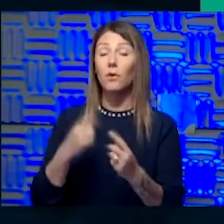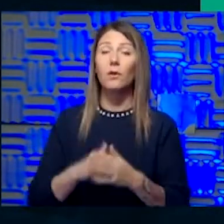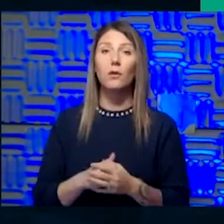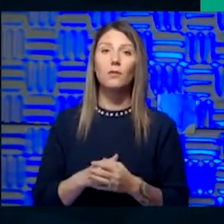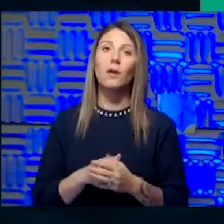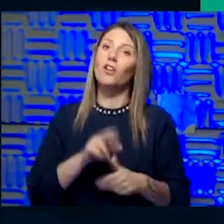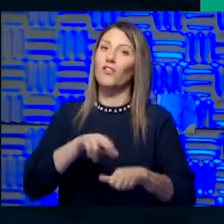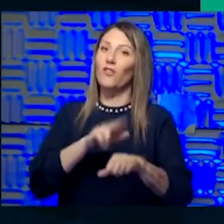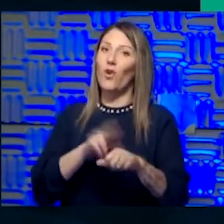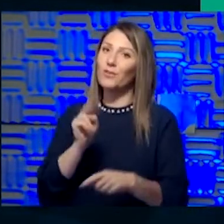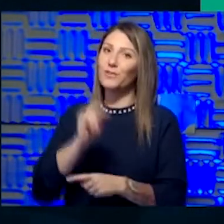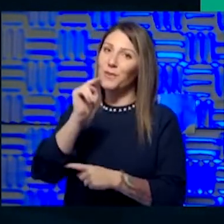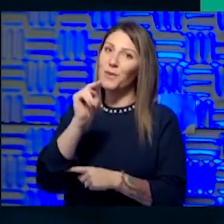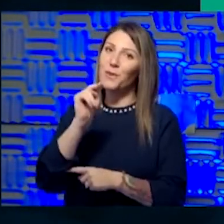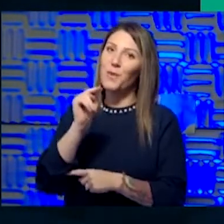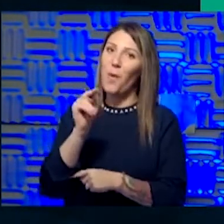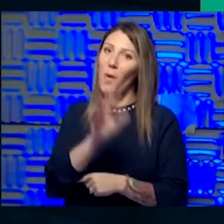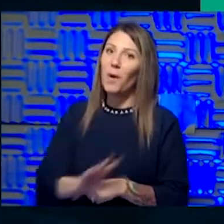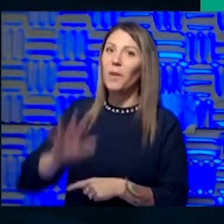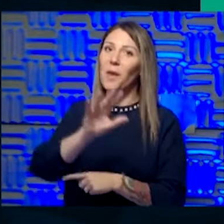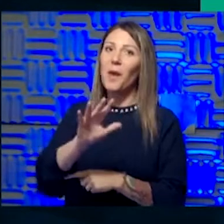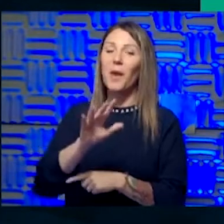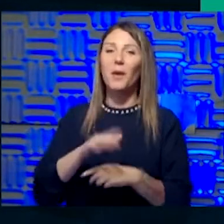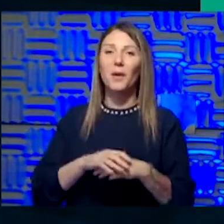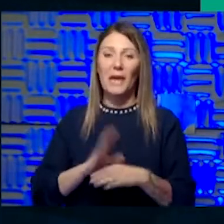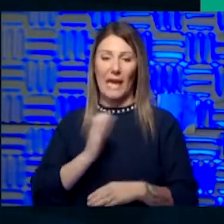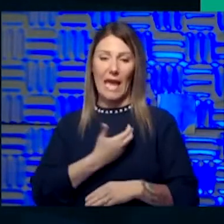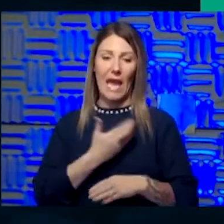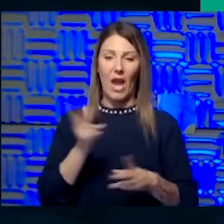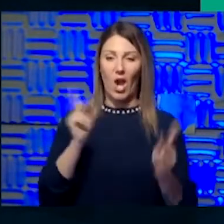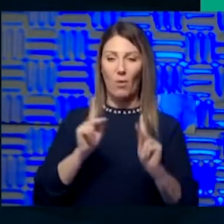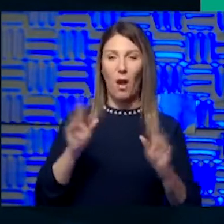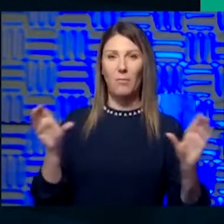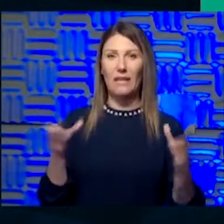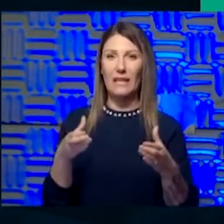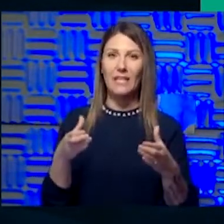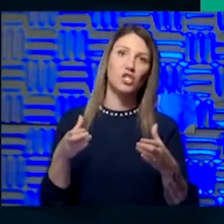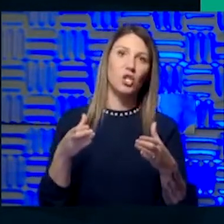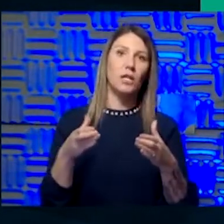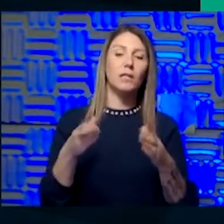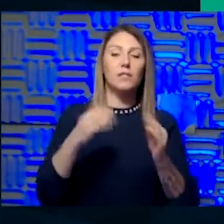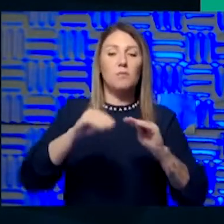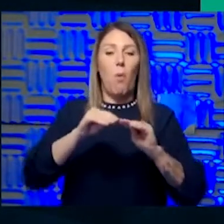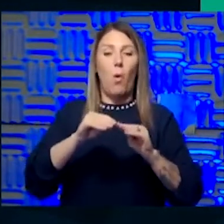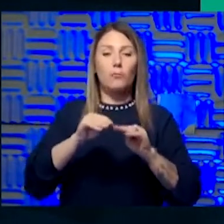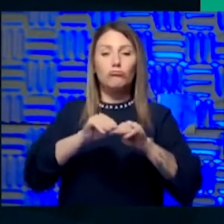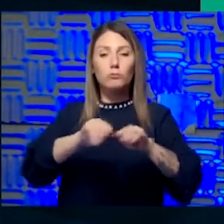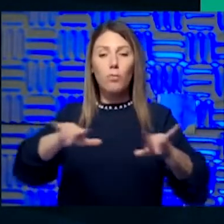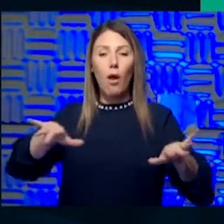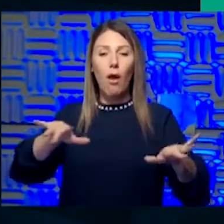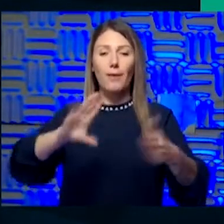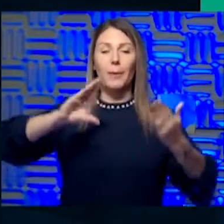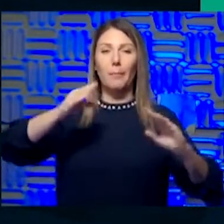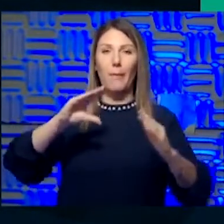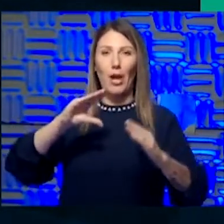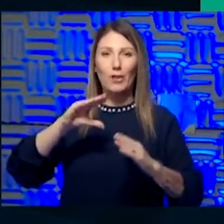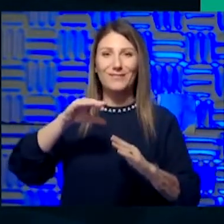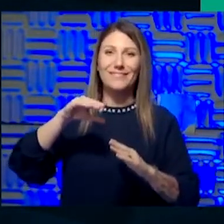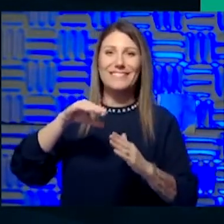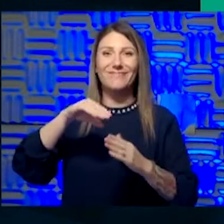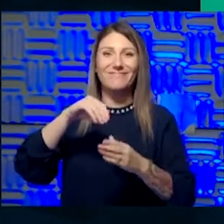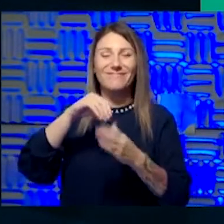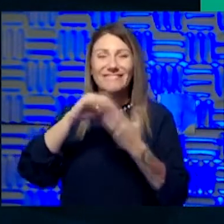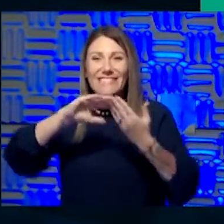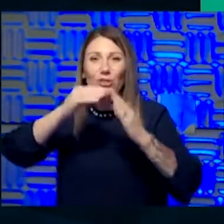in the Northland, I think our sparse population as compared to inner city obviously